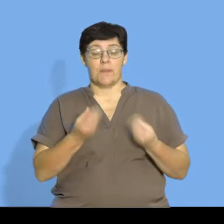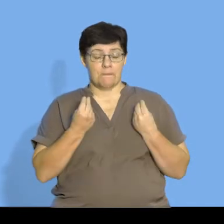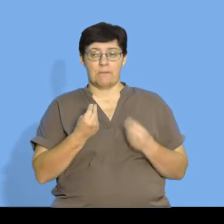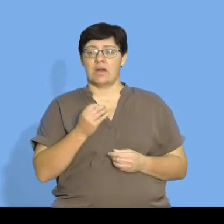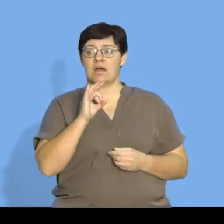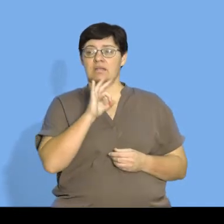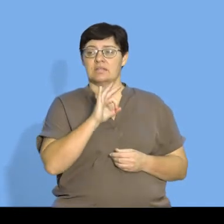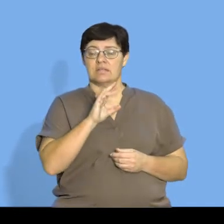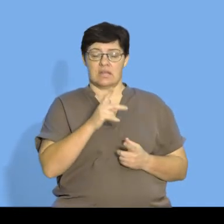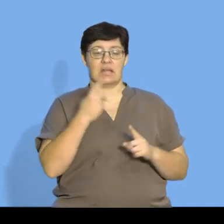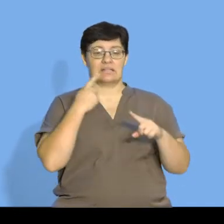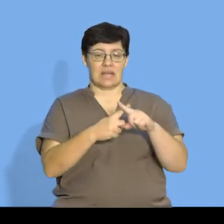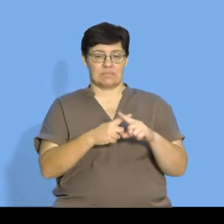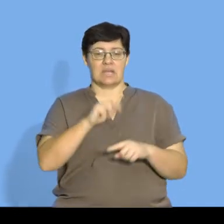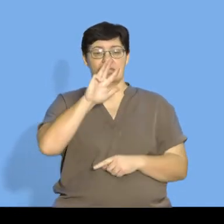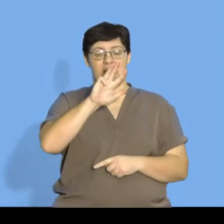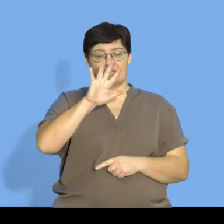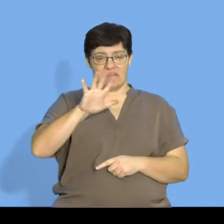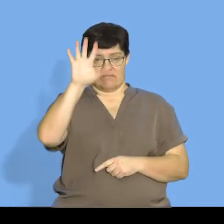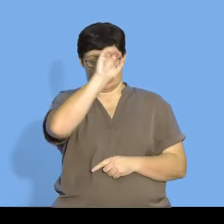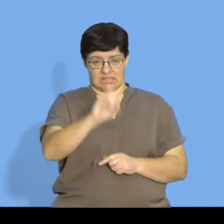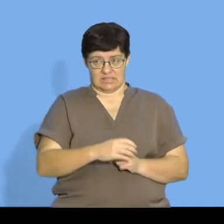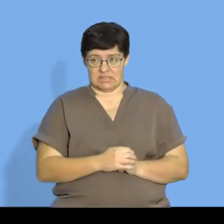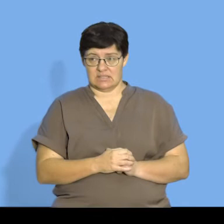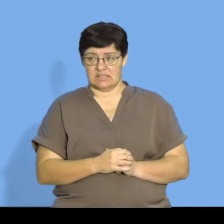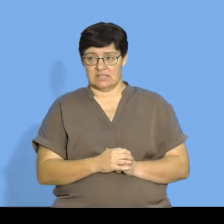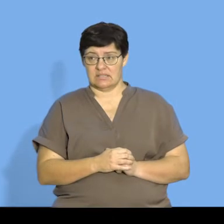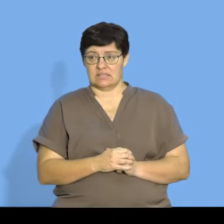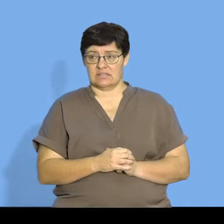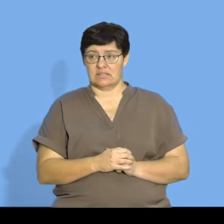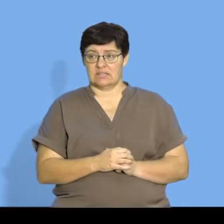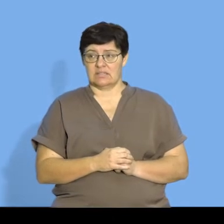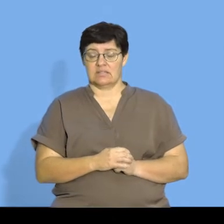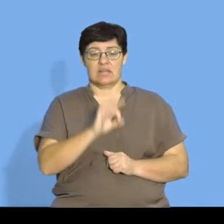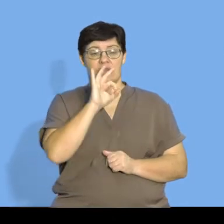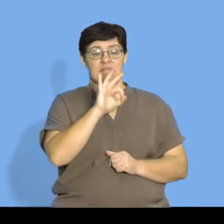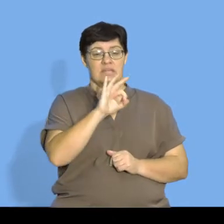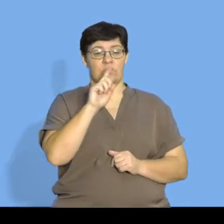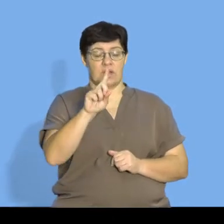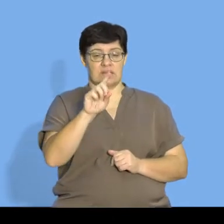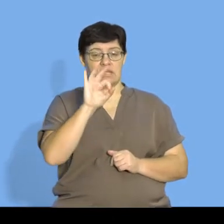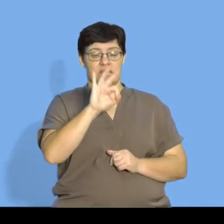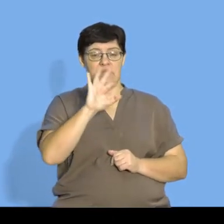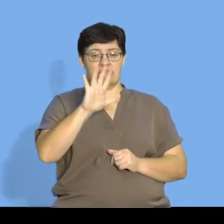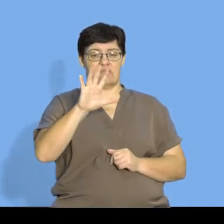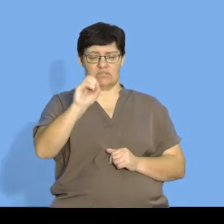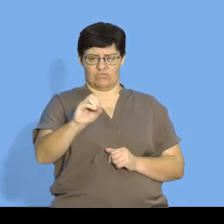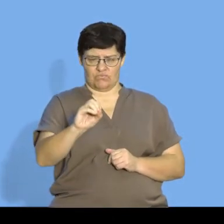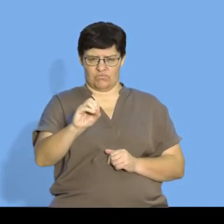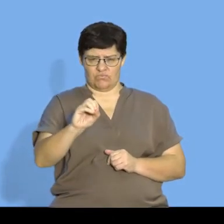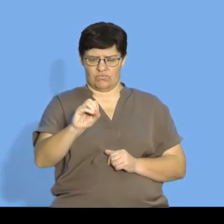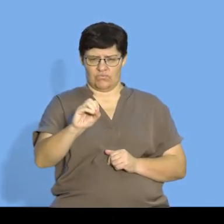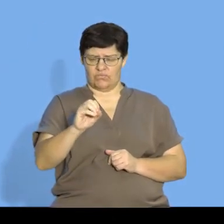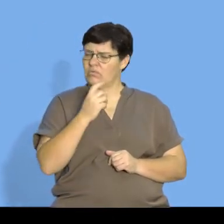will give me that, times 95% will give me a figure of